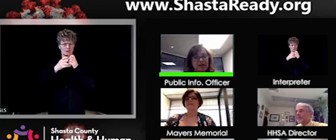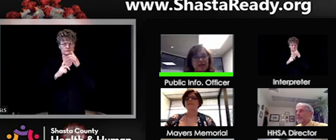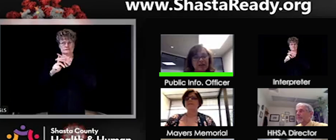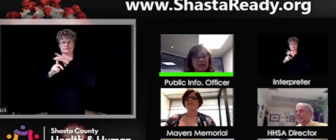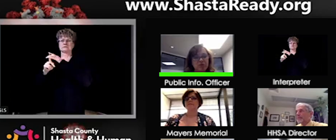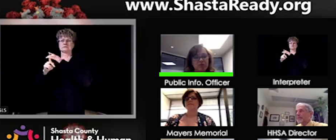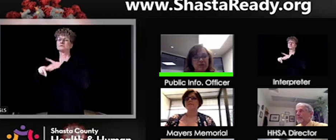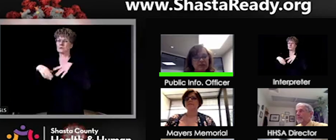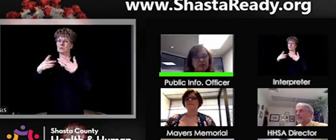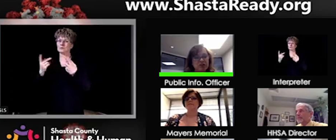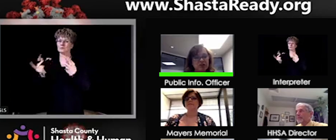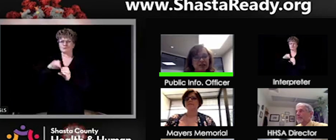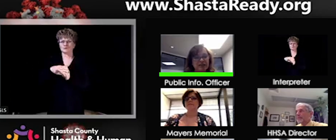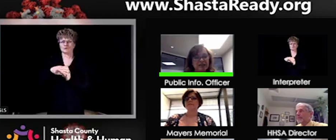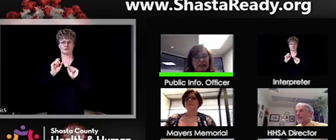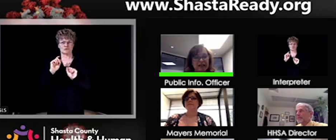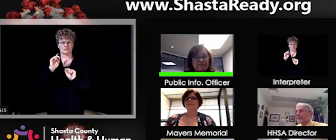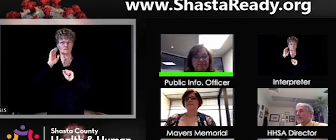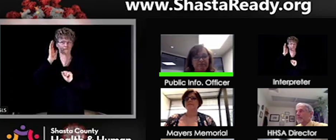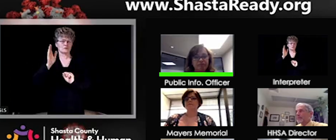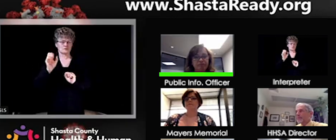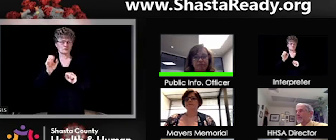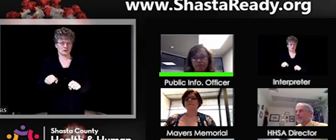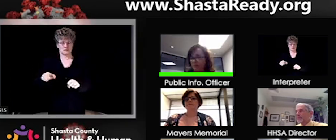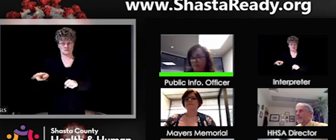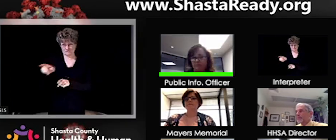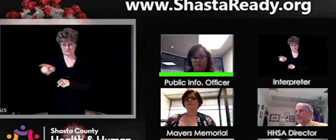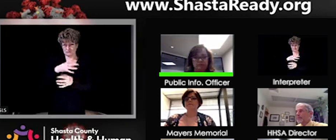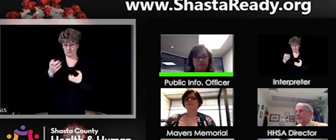any of you folks have anything that you would like to share with us today?